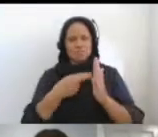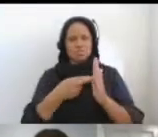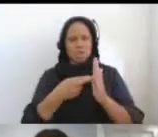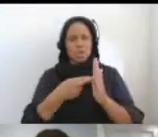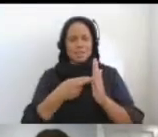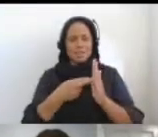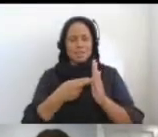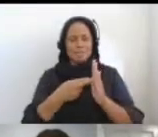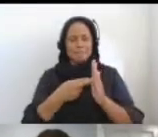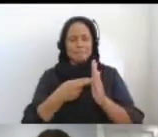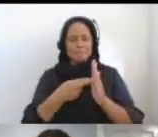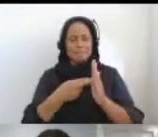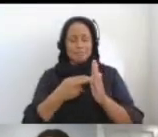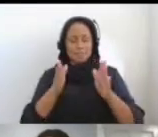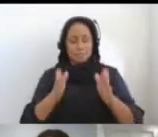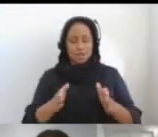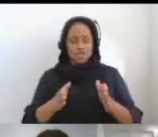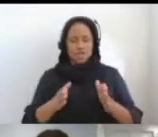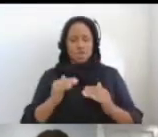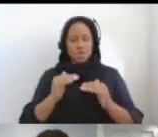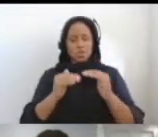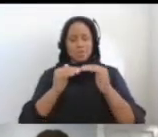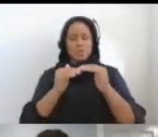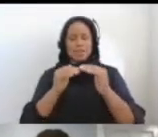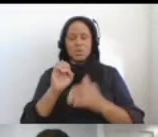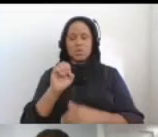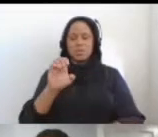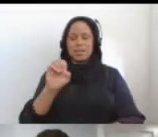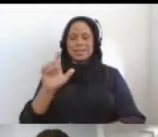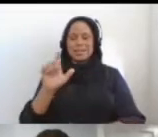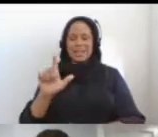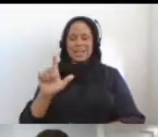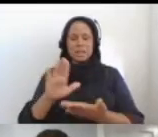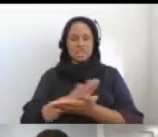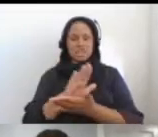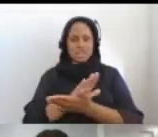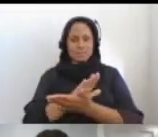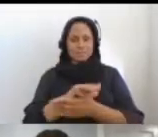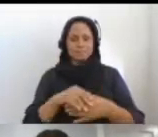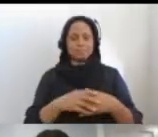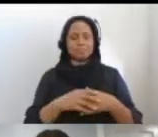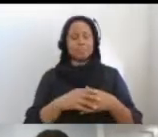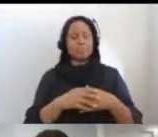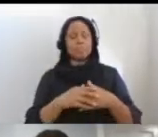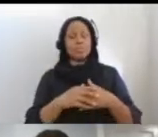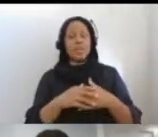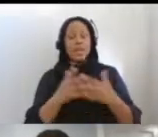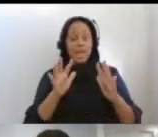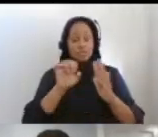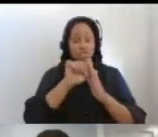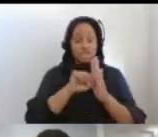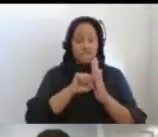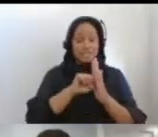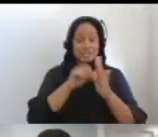person who builds out the Excel sheet. So after the state has deemed you eligible and says you